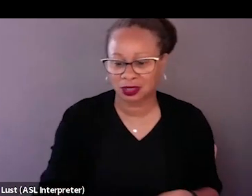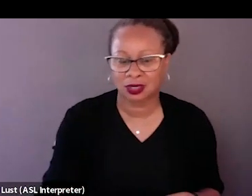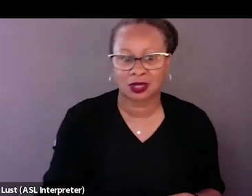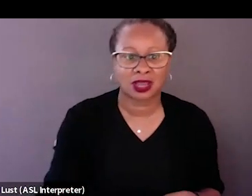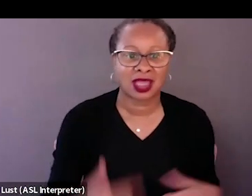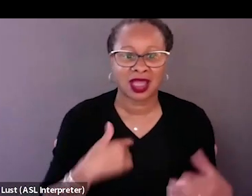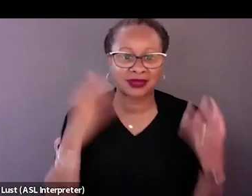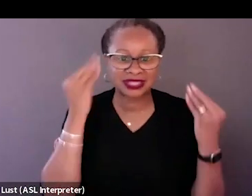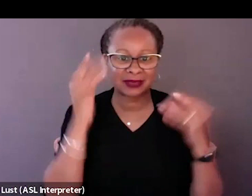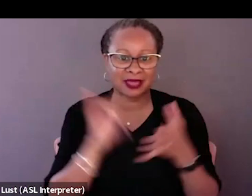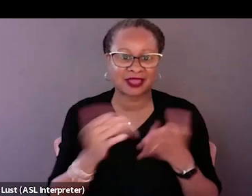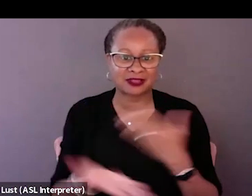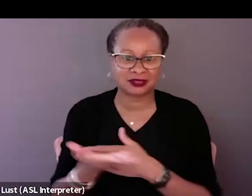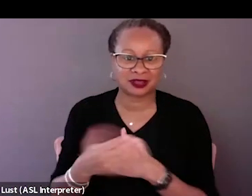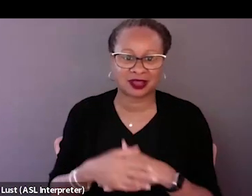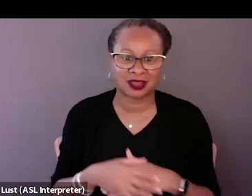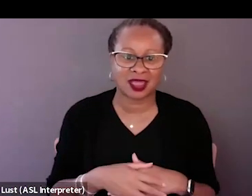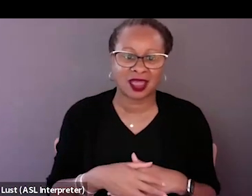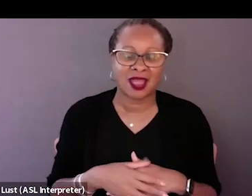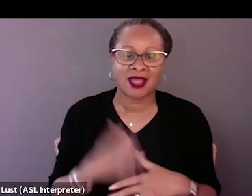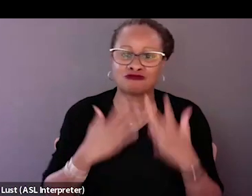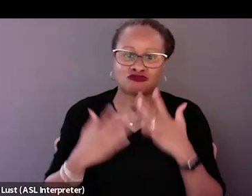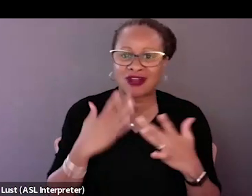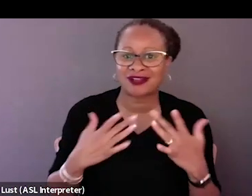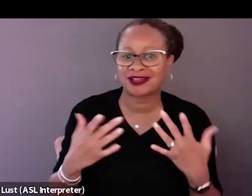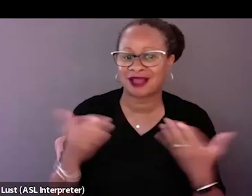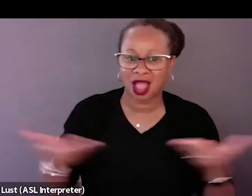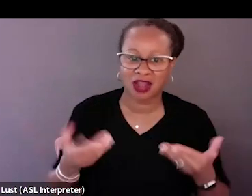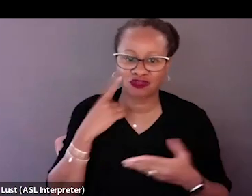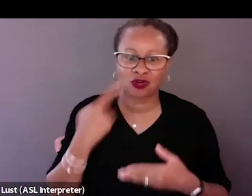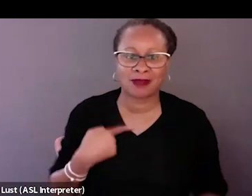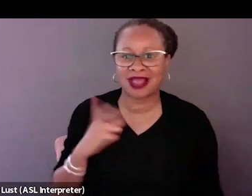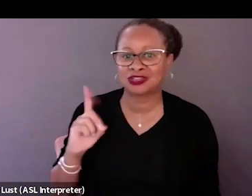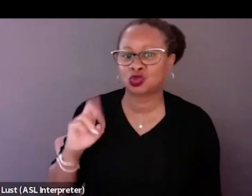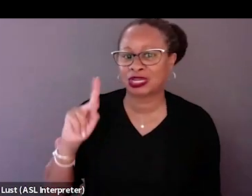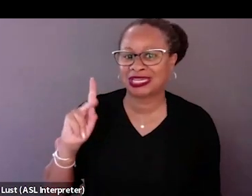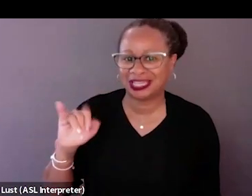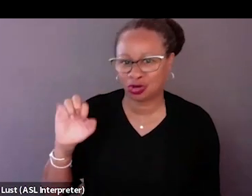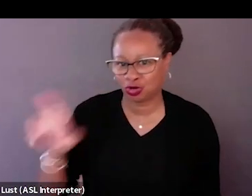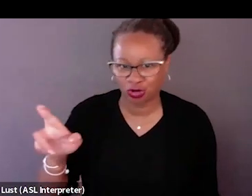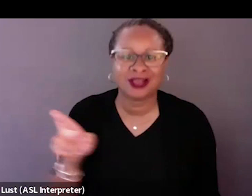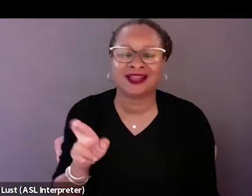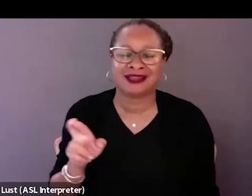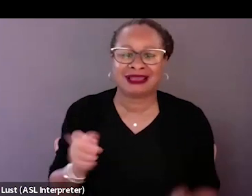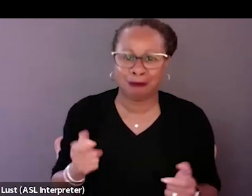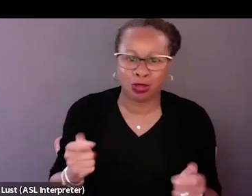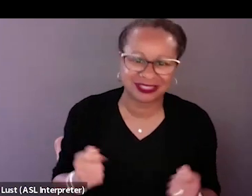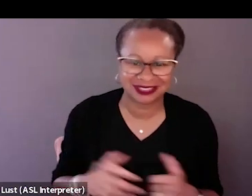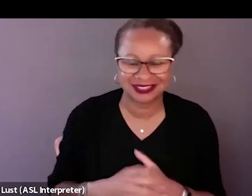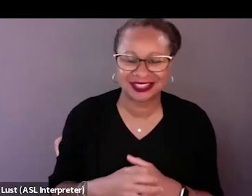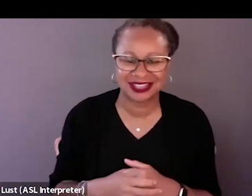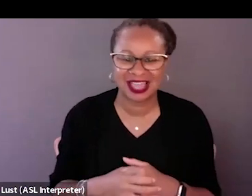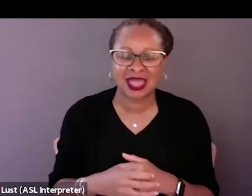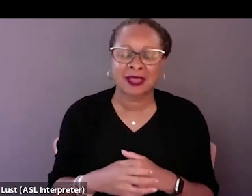morning, and how I'm rarely hired for like my dorkier impulses, it's rarely the thing